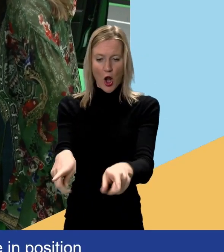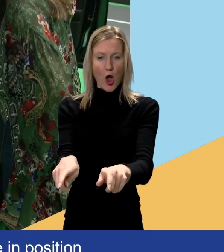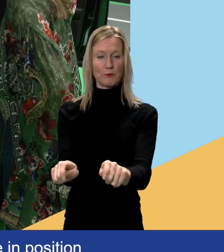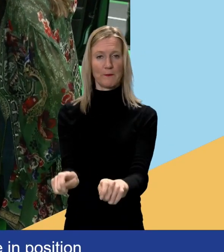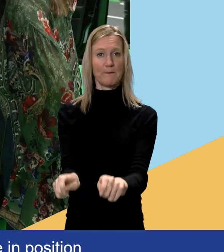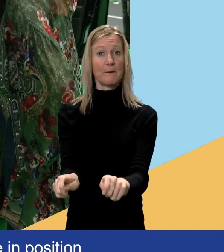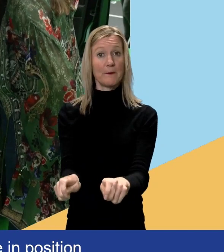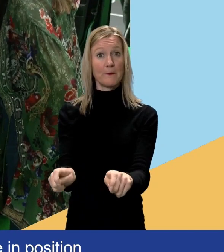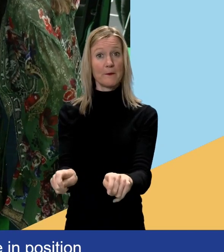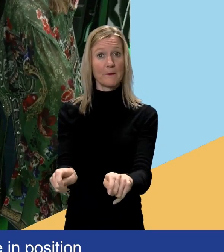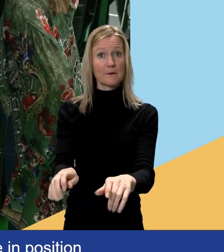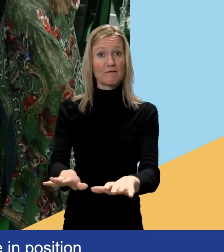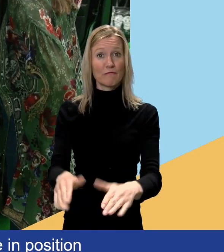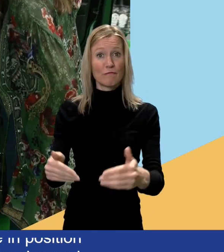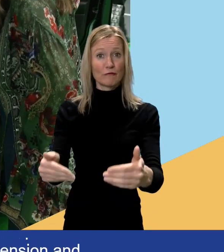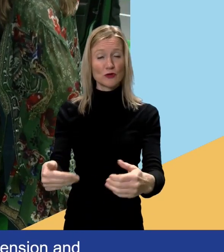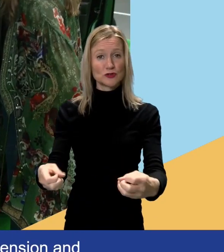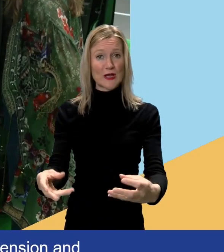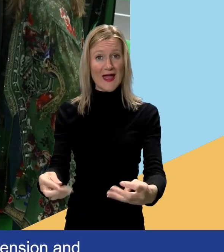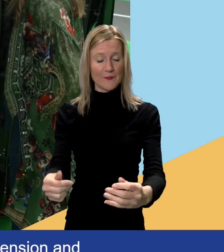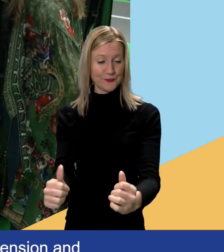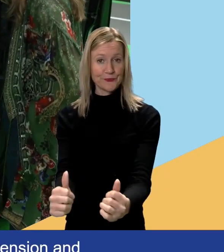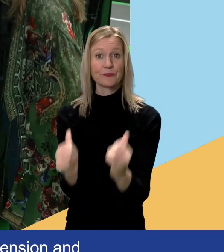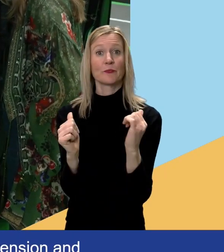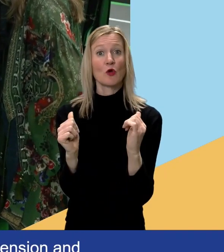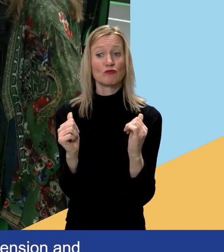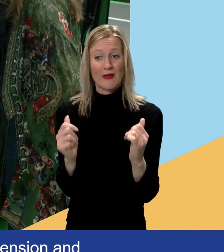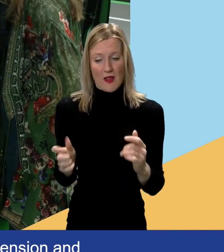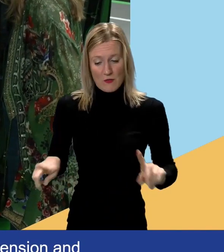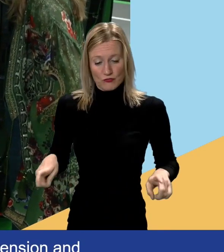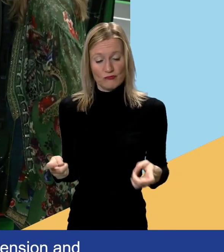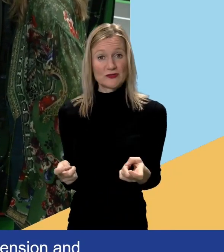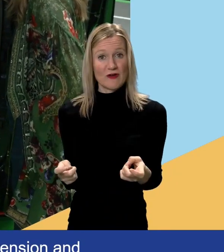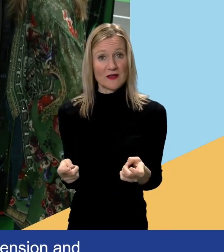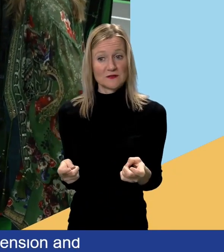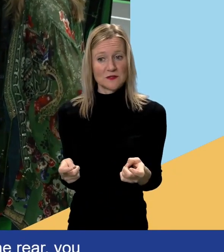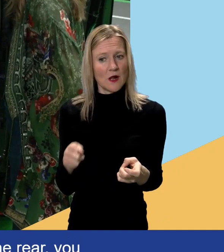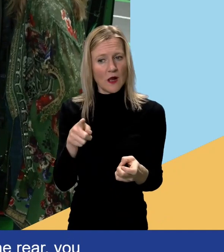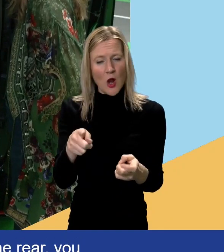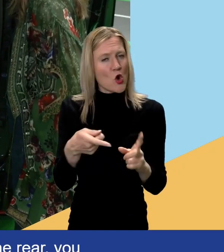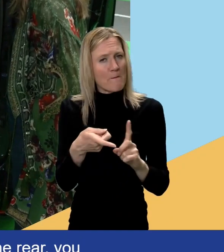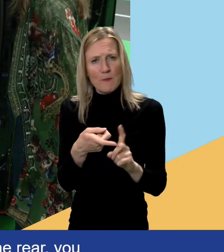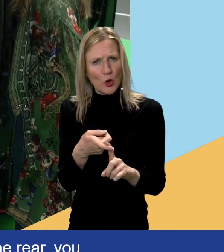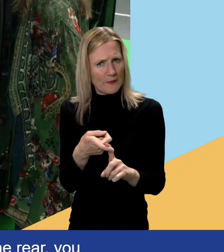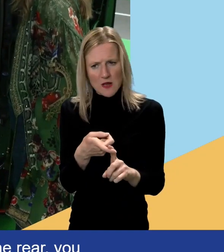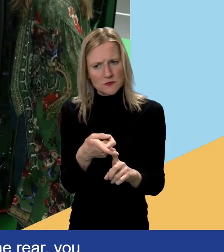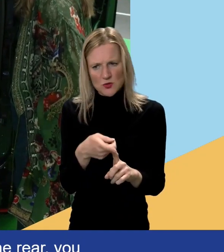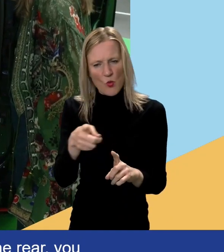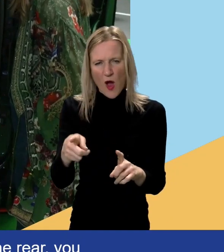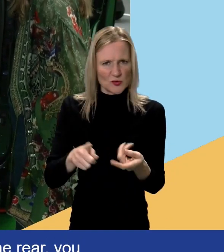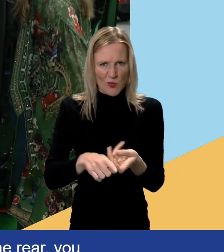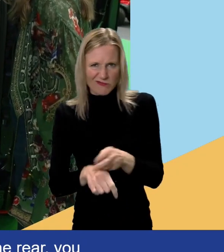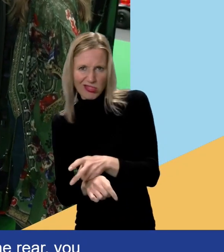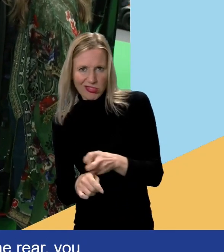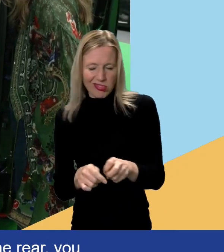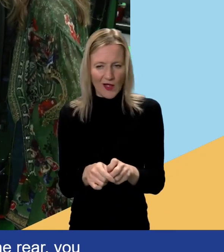chair. Now, to lock the rear, you use these rear restraint points. They're not attached permanently because you wouldn't want to have to roll over them in your